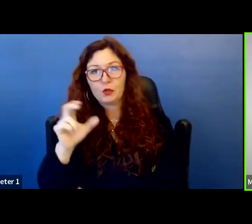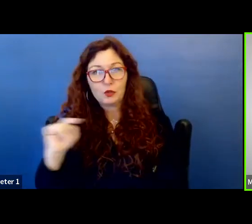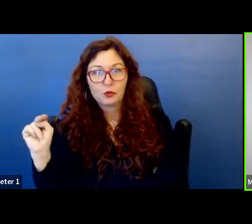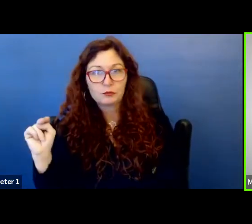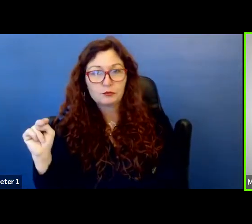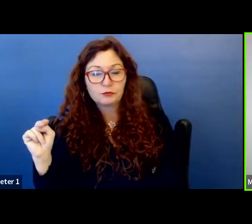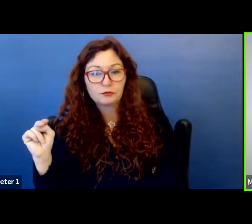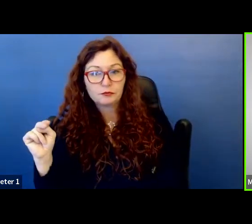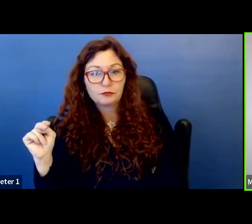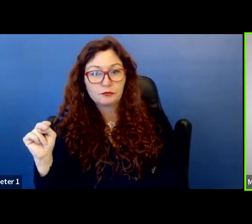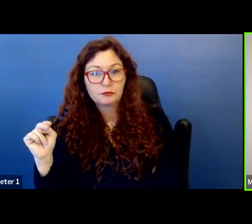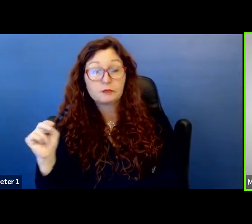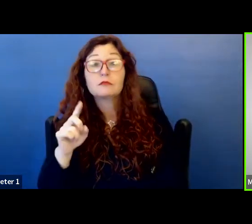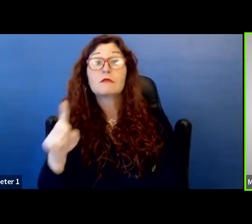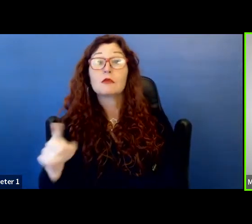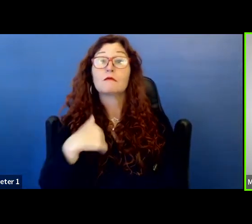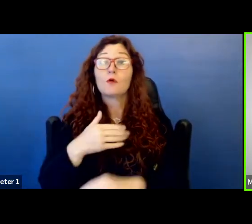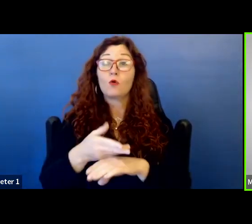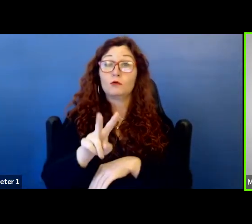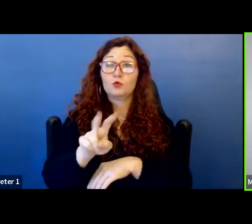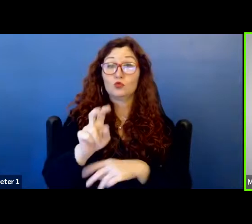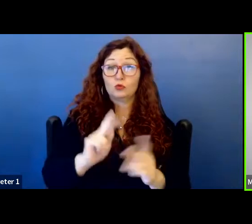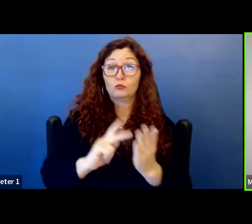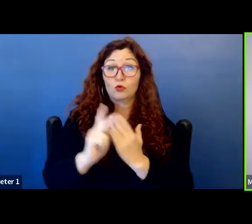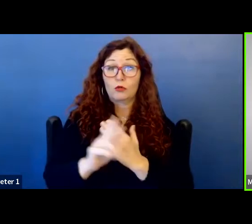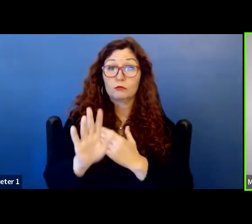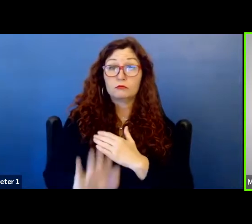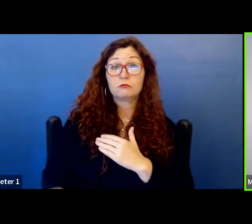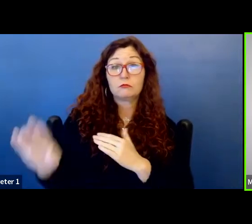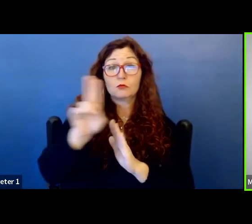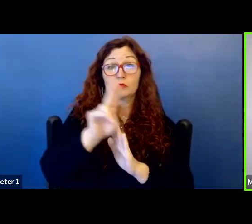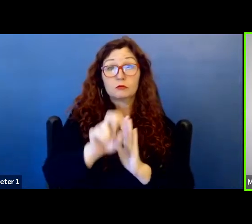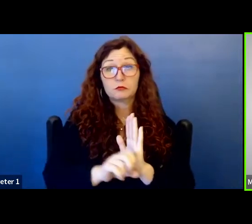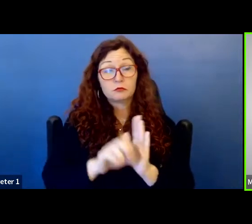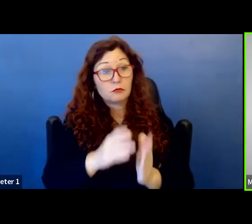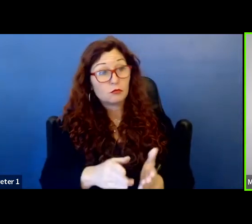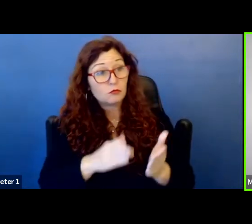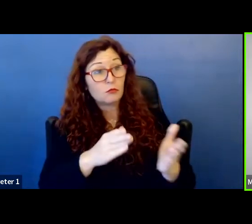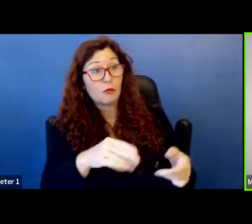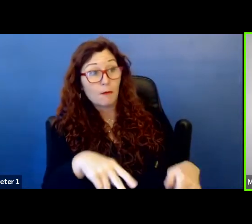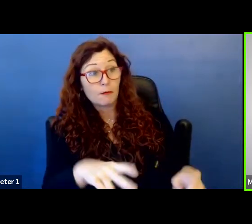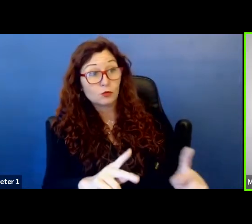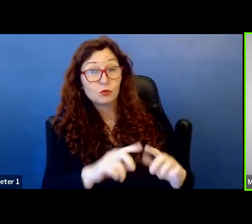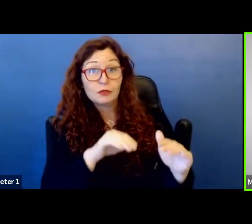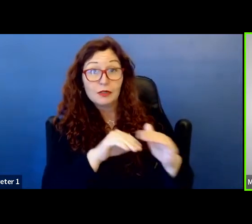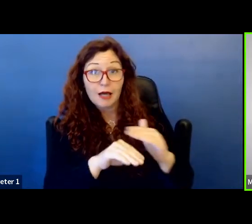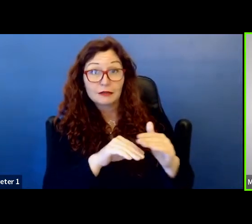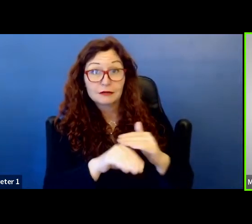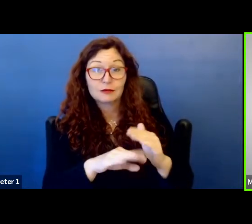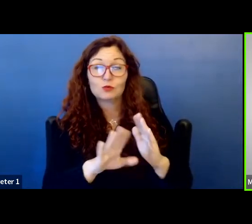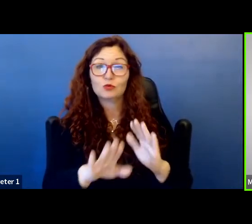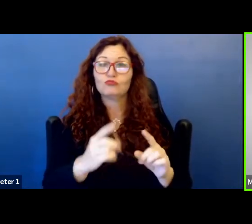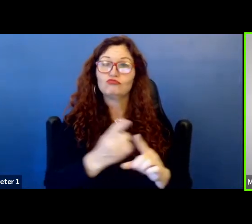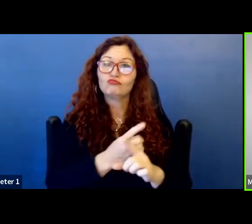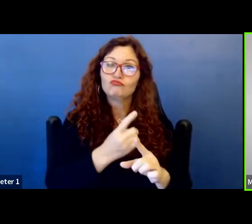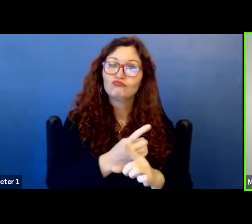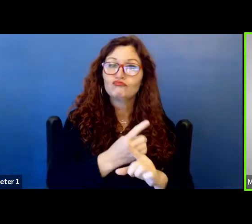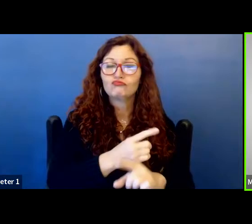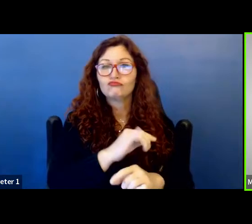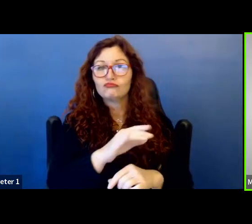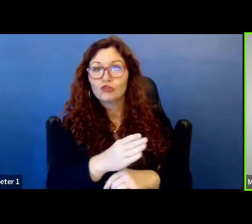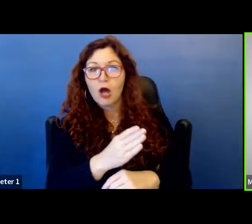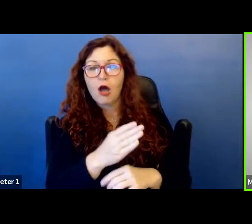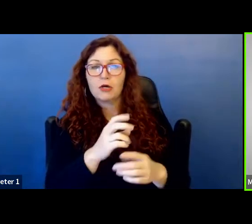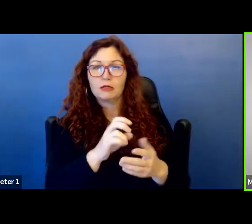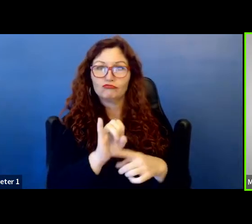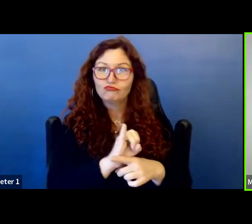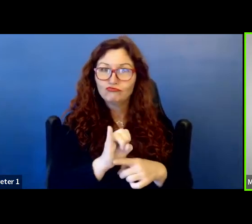across the united states provide underrepresented communities access to middle class through registered apprenticeship these programs are flourishing